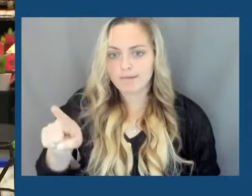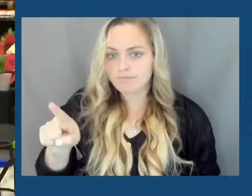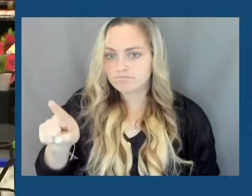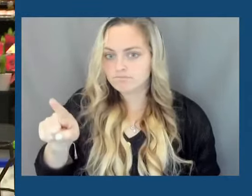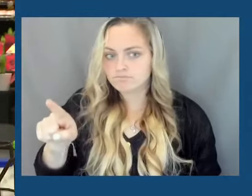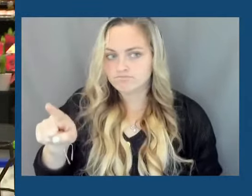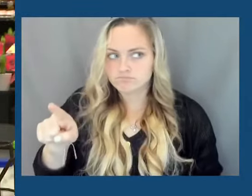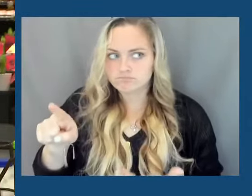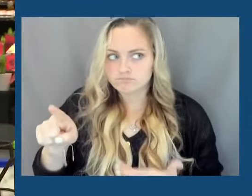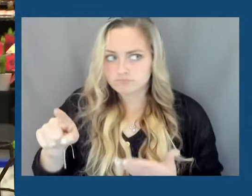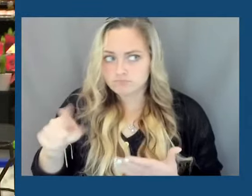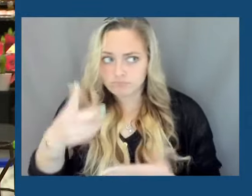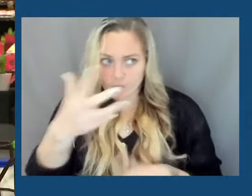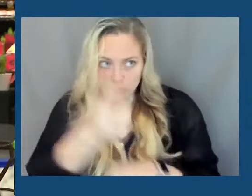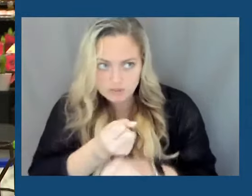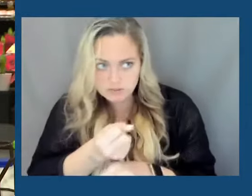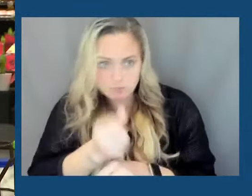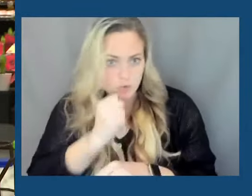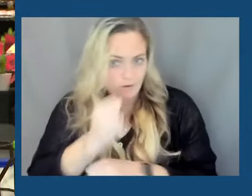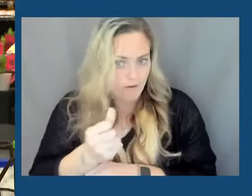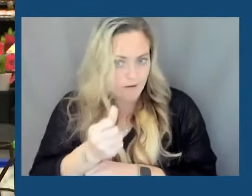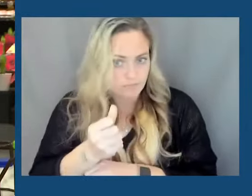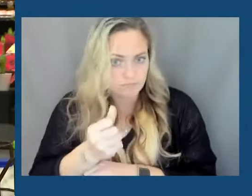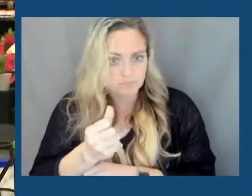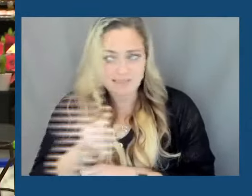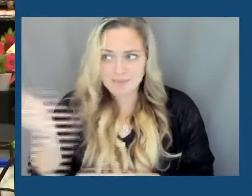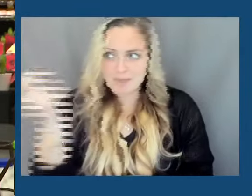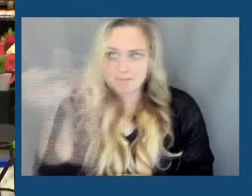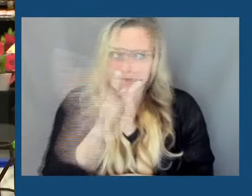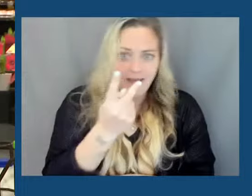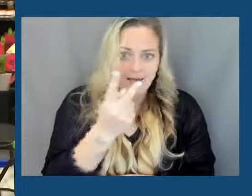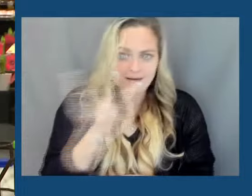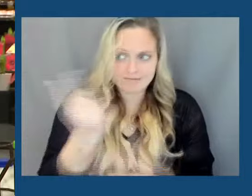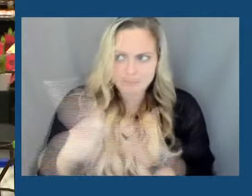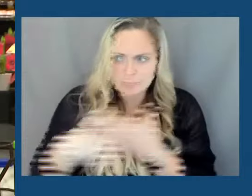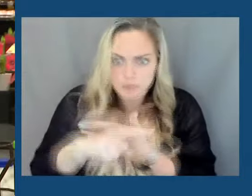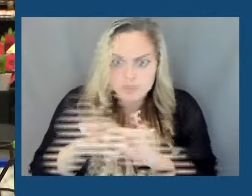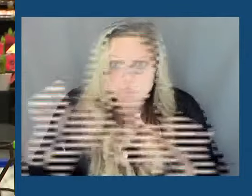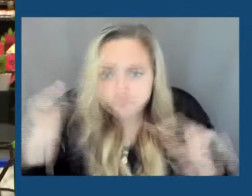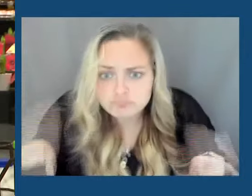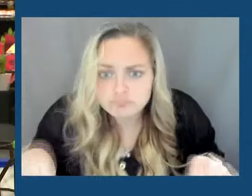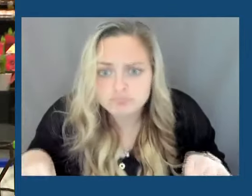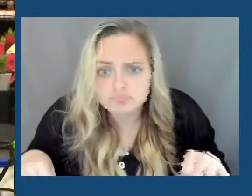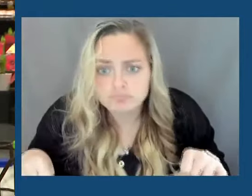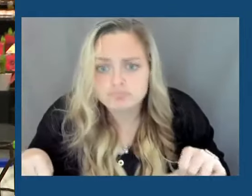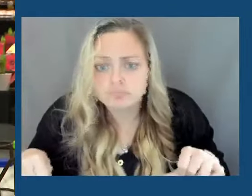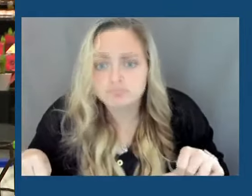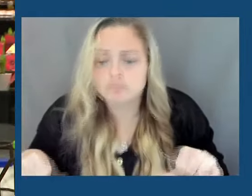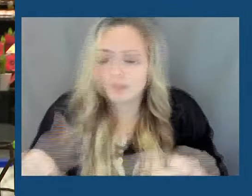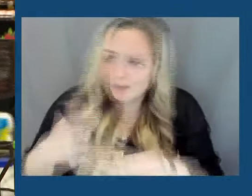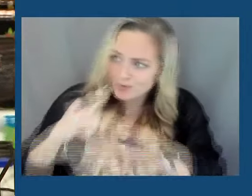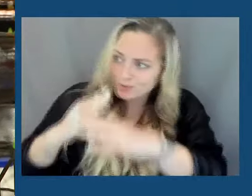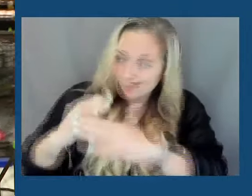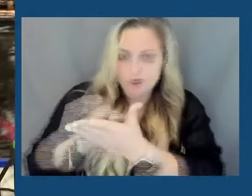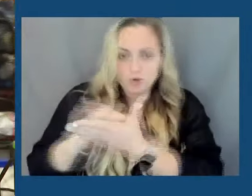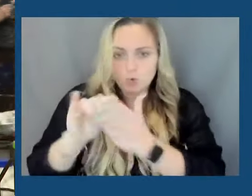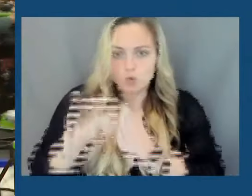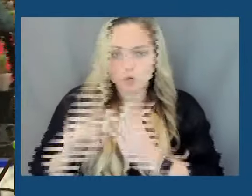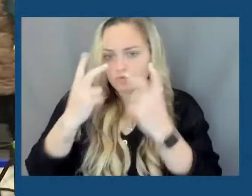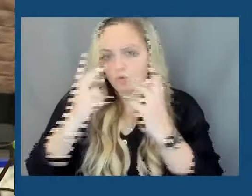take them away, you might be back in another week. I have a duty to protect all New Yorkers from